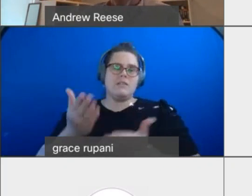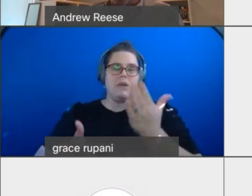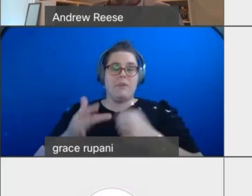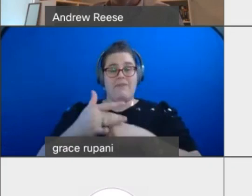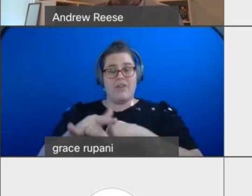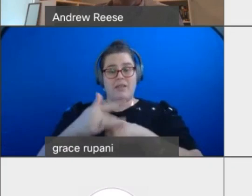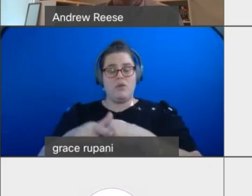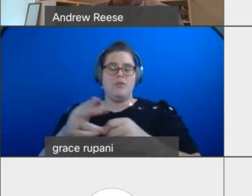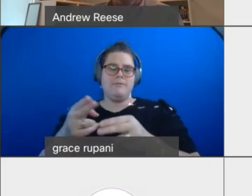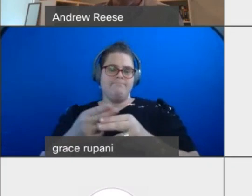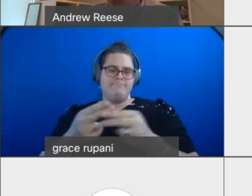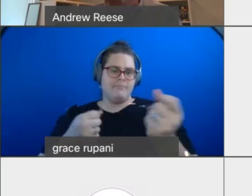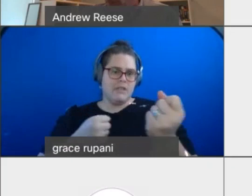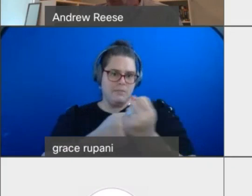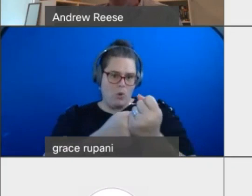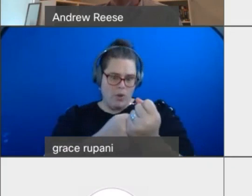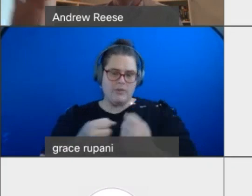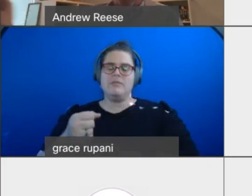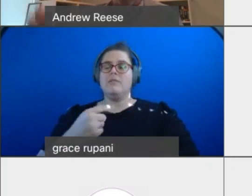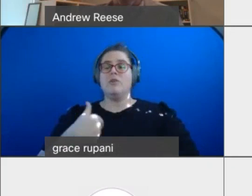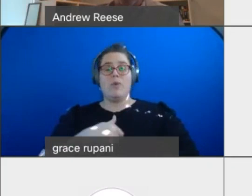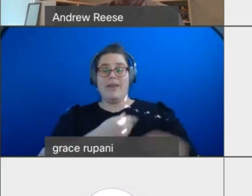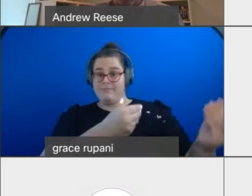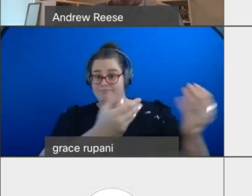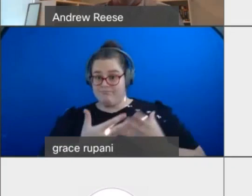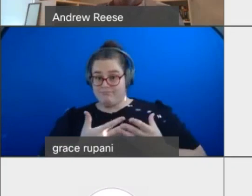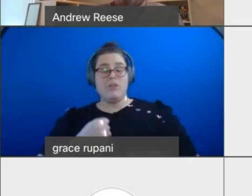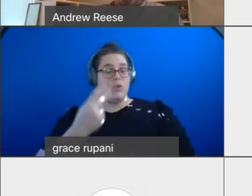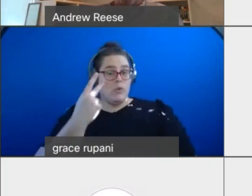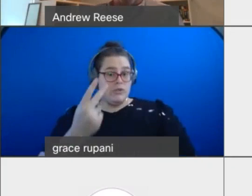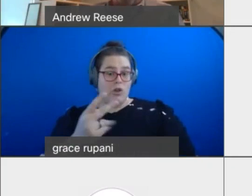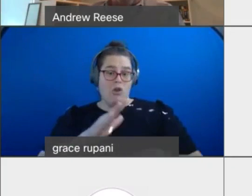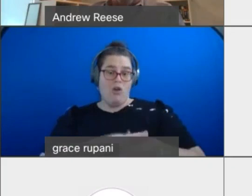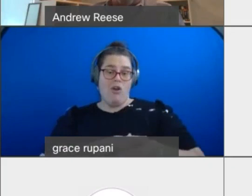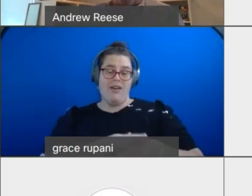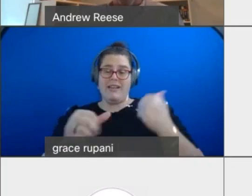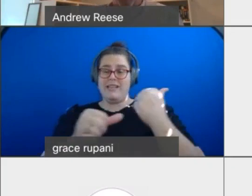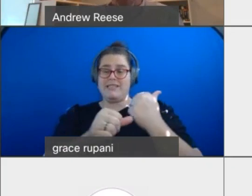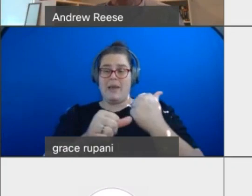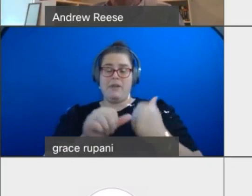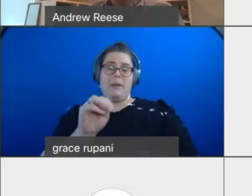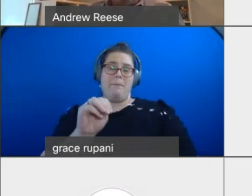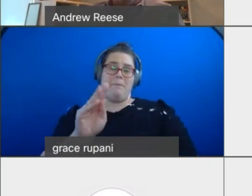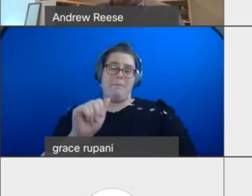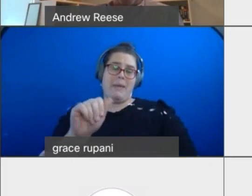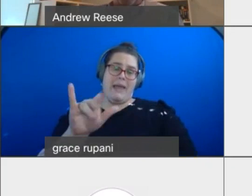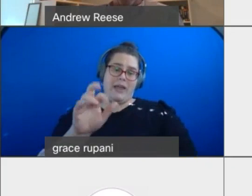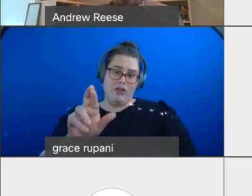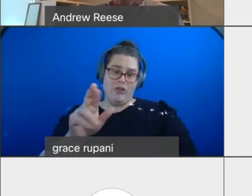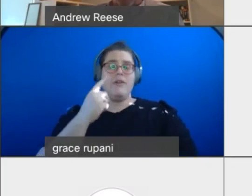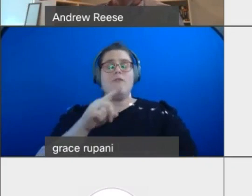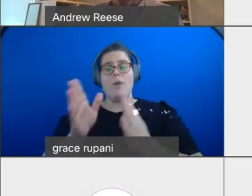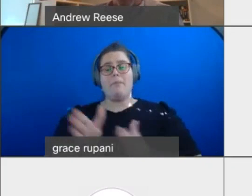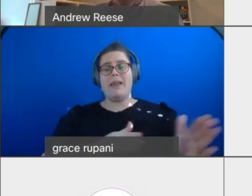went out this week as soon as we received it, or as soon as we saw it on the Deputy Mayor for Planning and